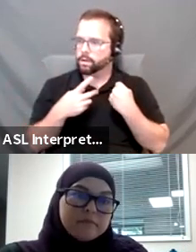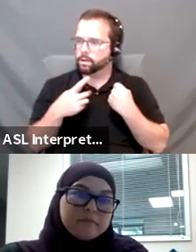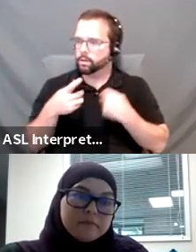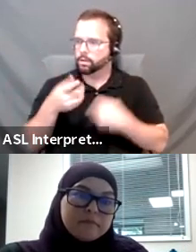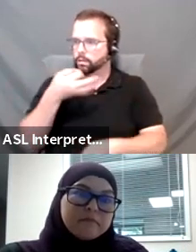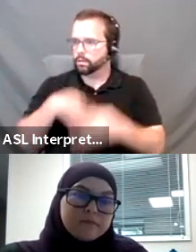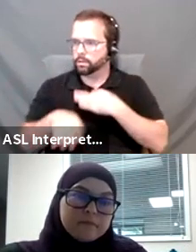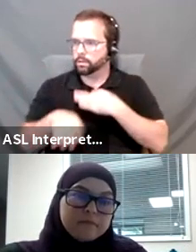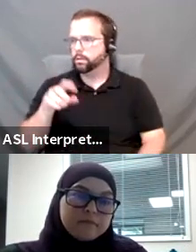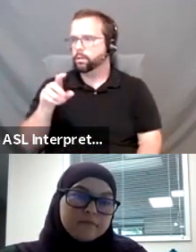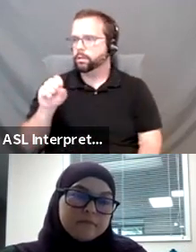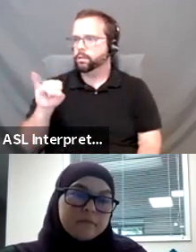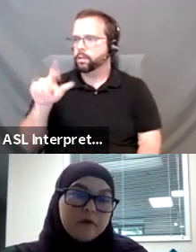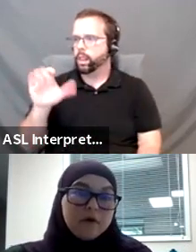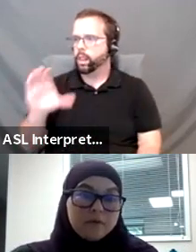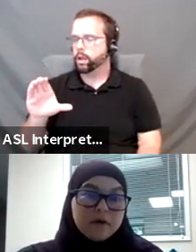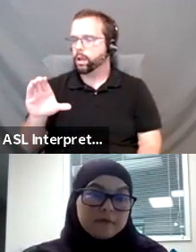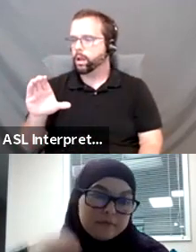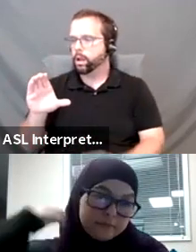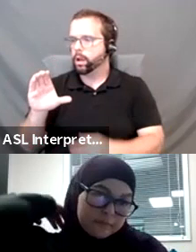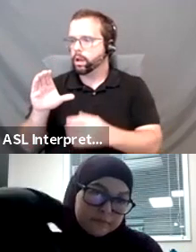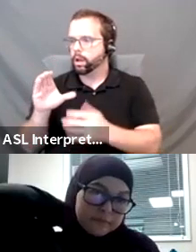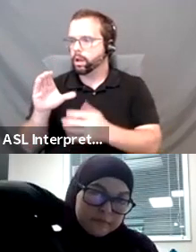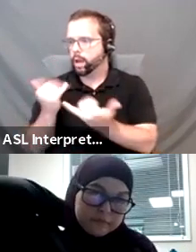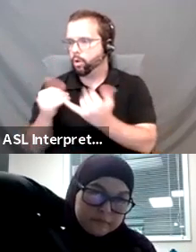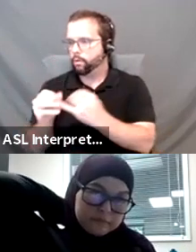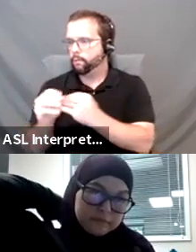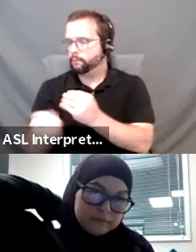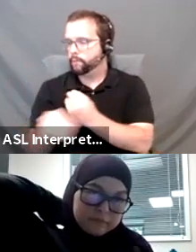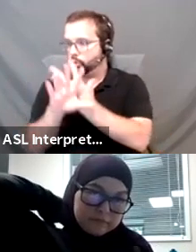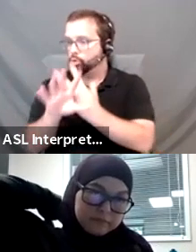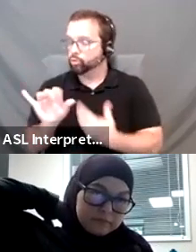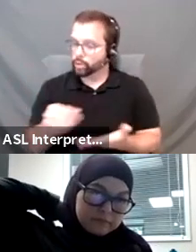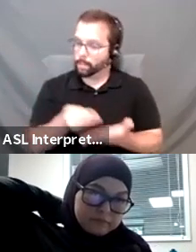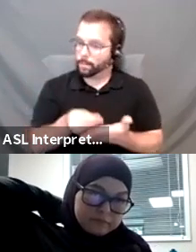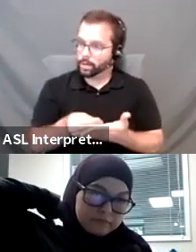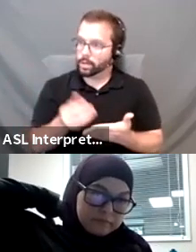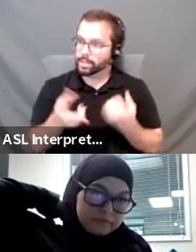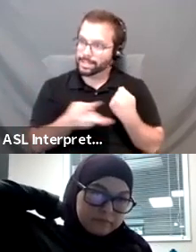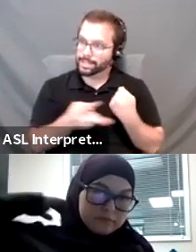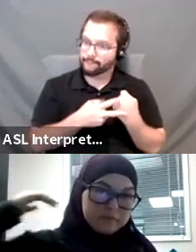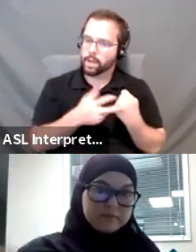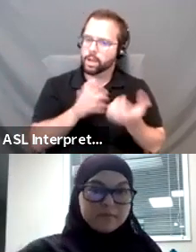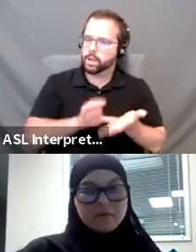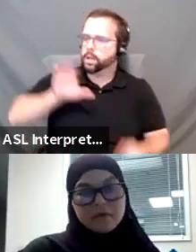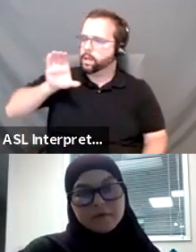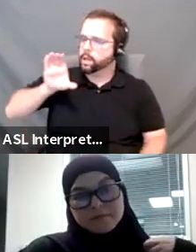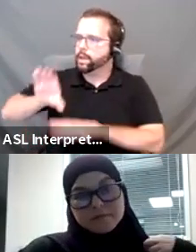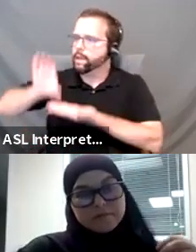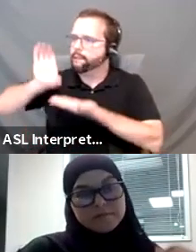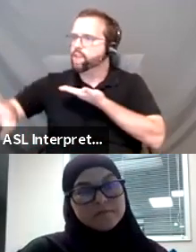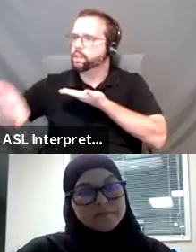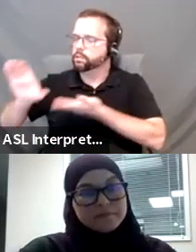to actual more consumer services. So that's been an interesting unintended positive thing. Another thing